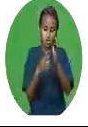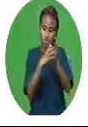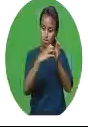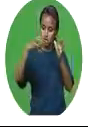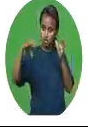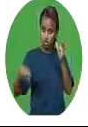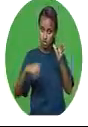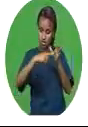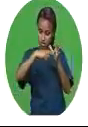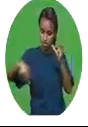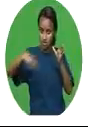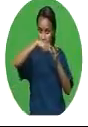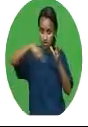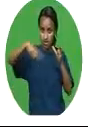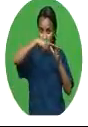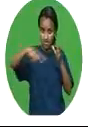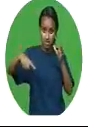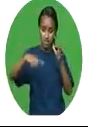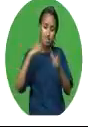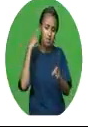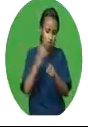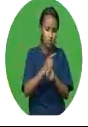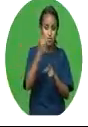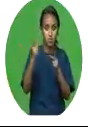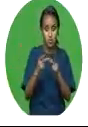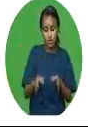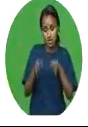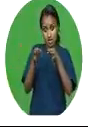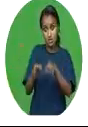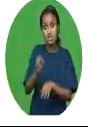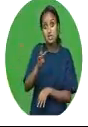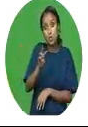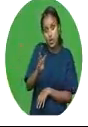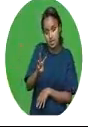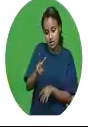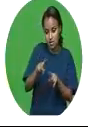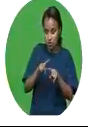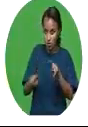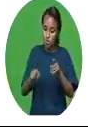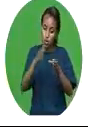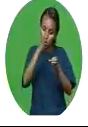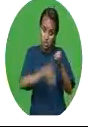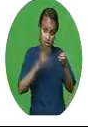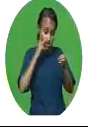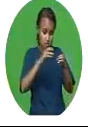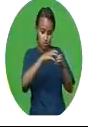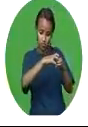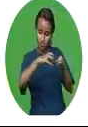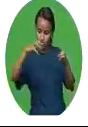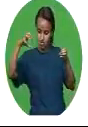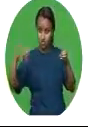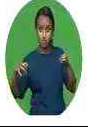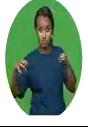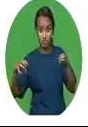line at any appropriate position. Transfer the width of the faces from the auxiliary section to the stretch out